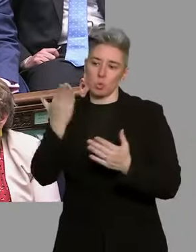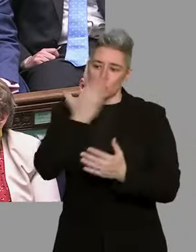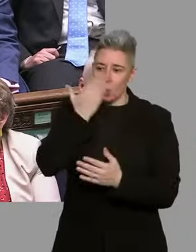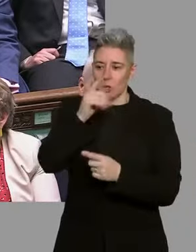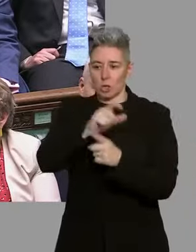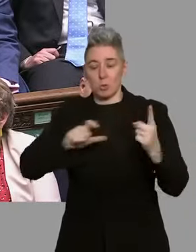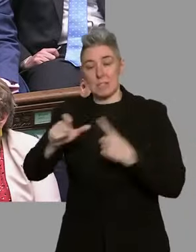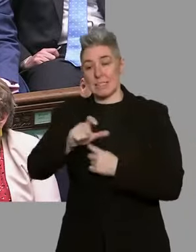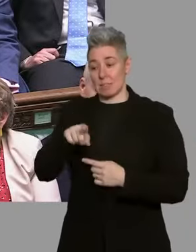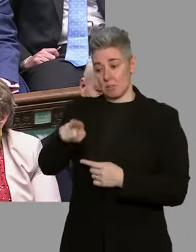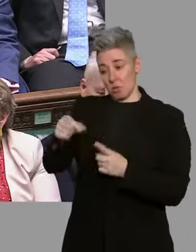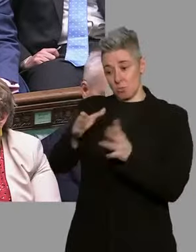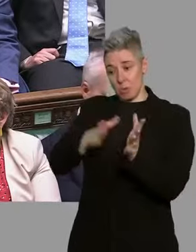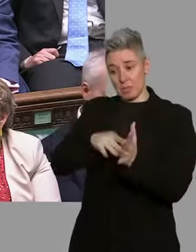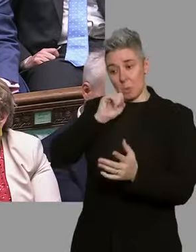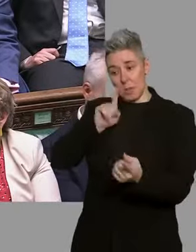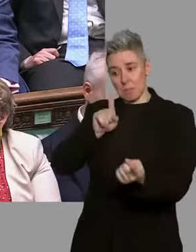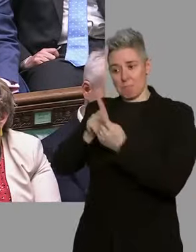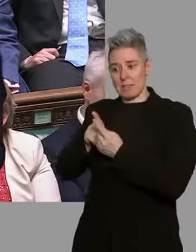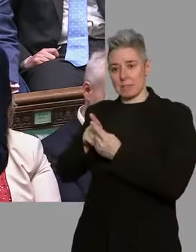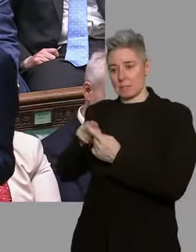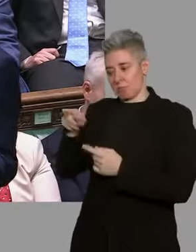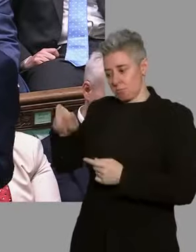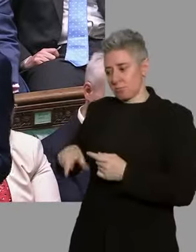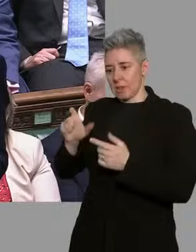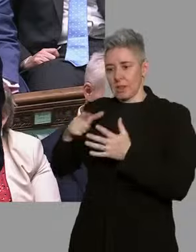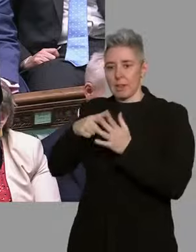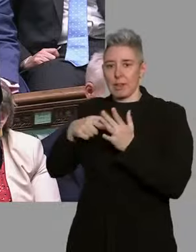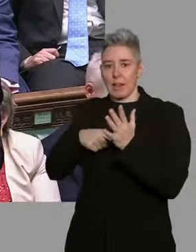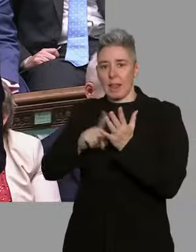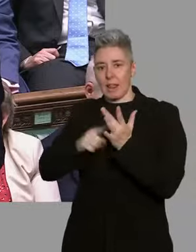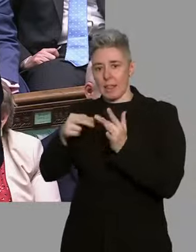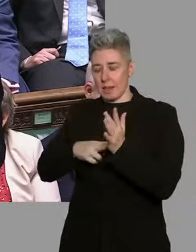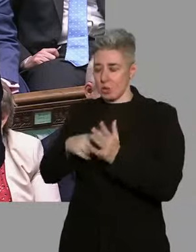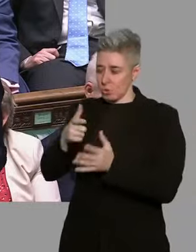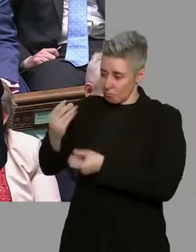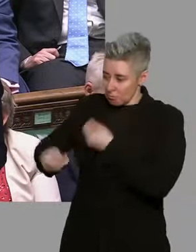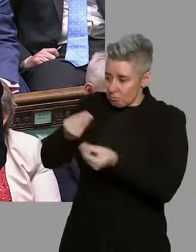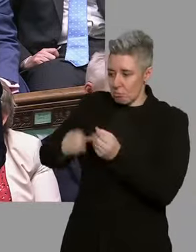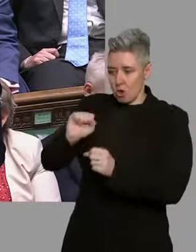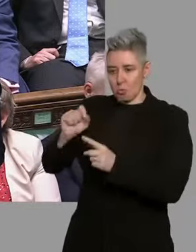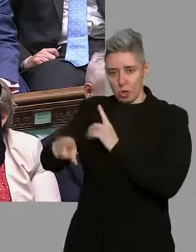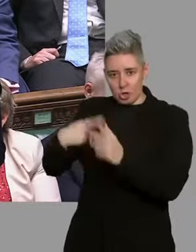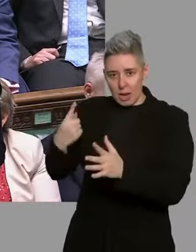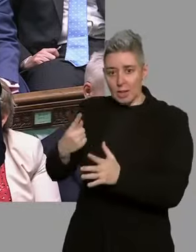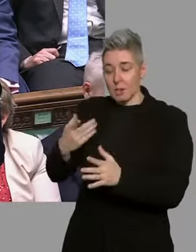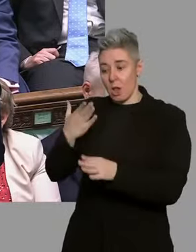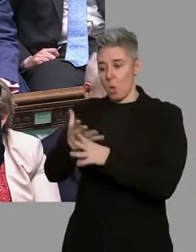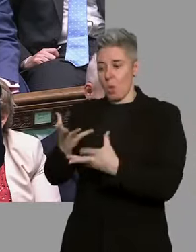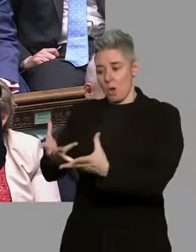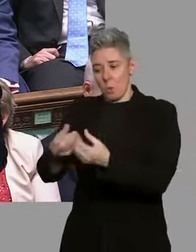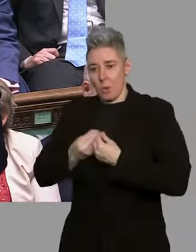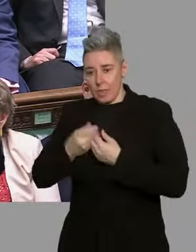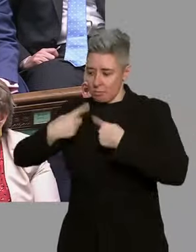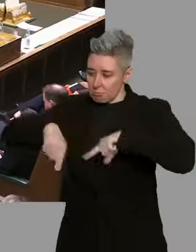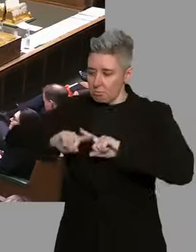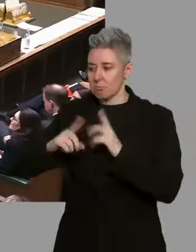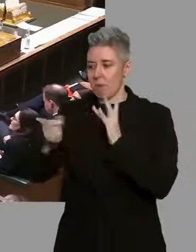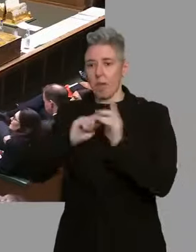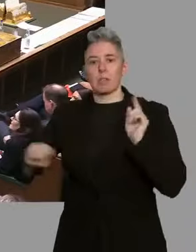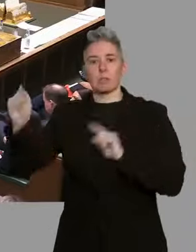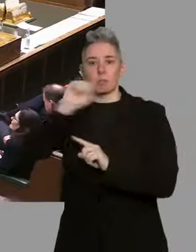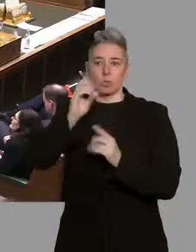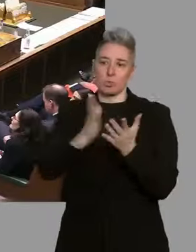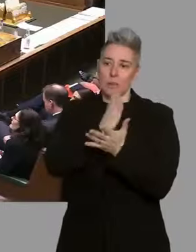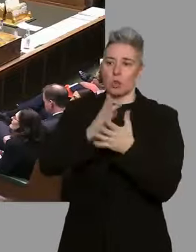her exciting project and work with us and others to support music in our schools and communities?